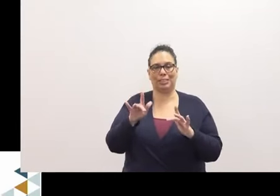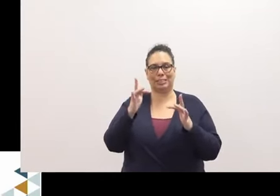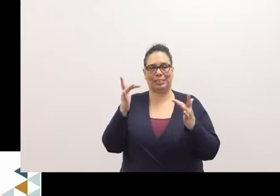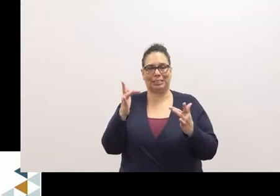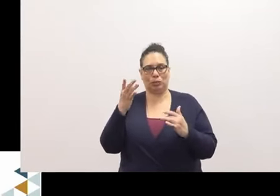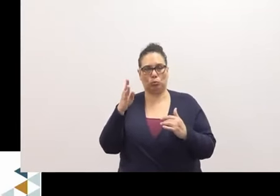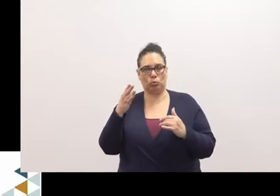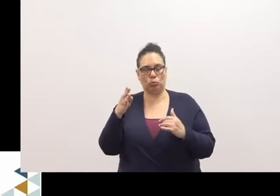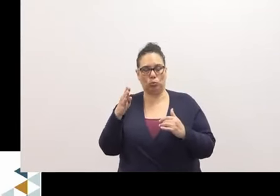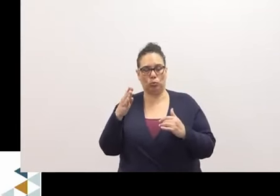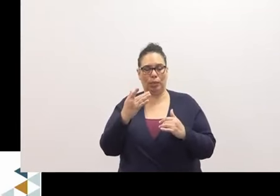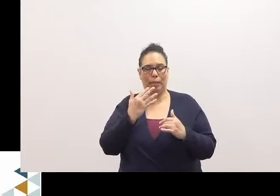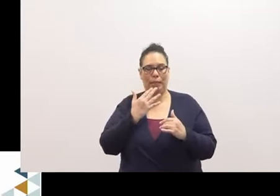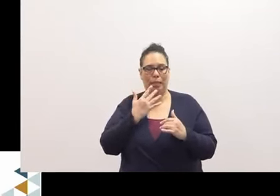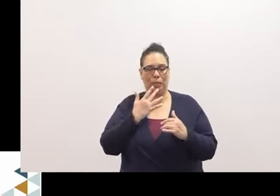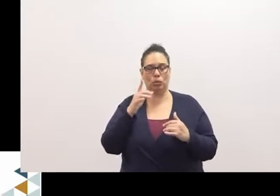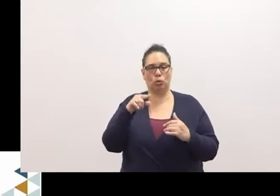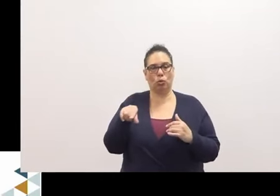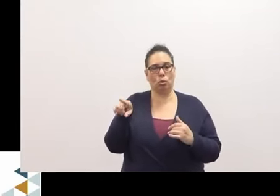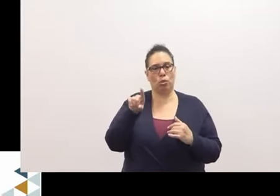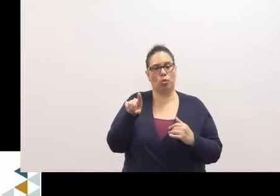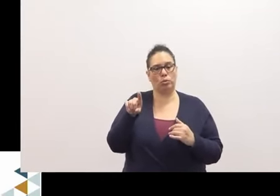teal colors,